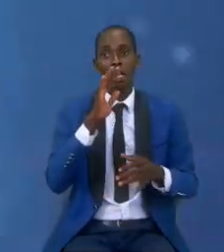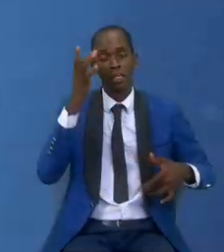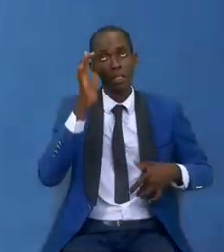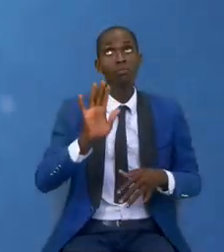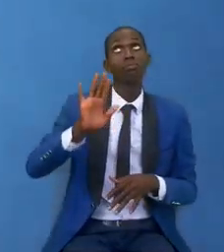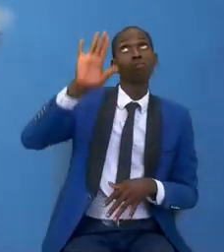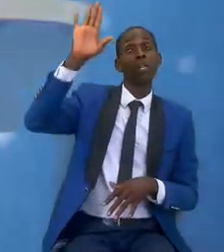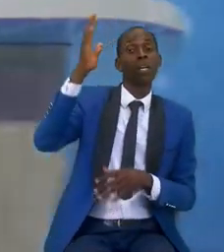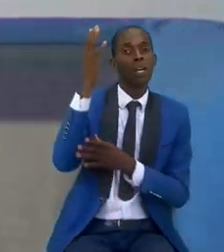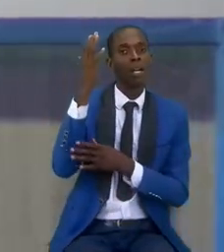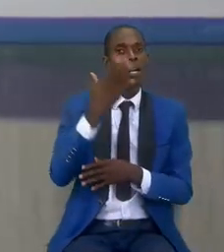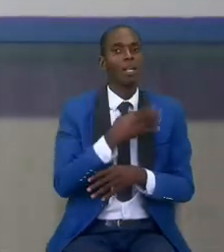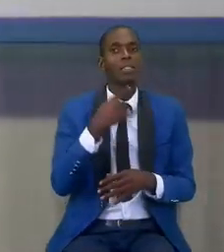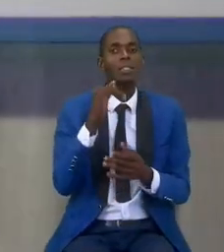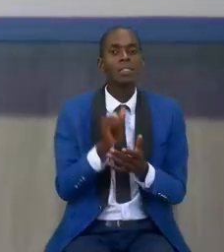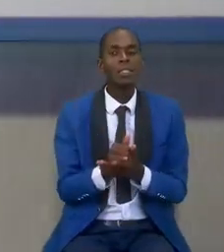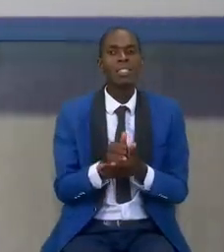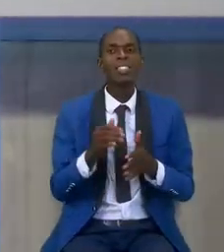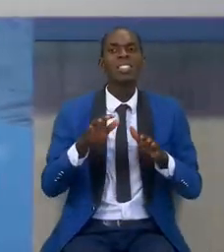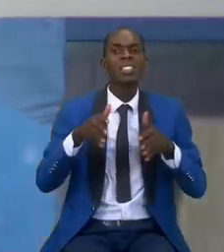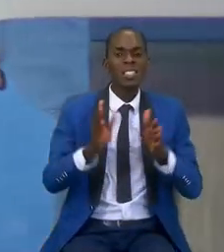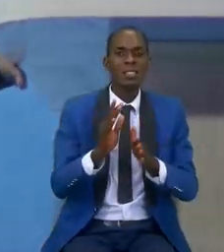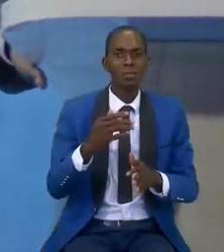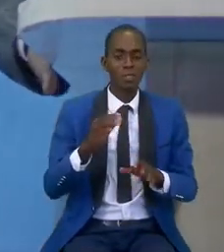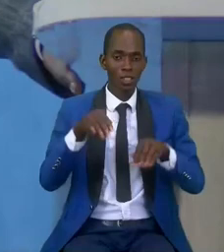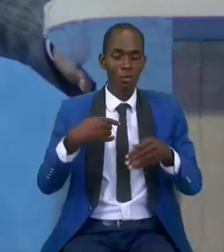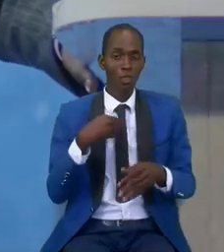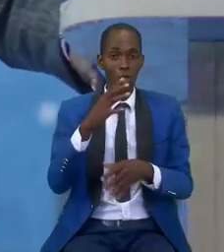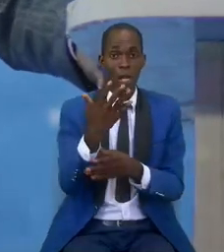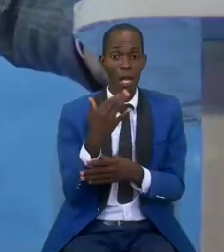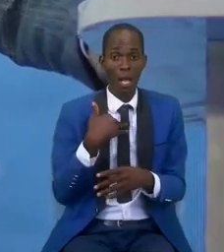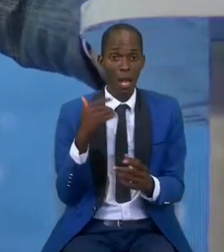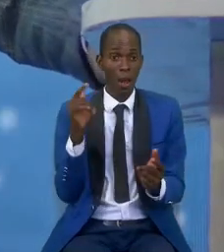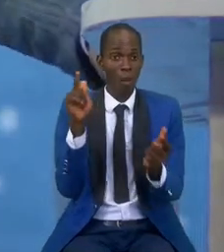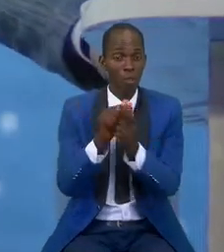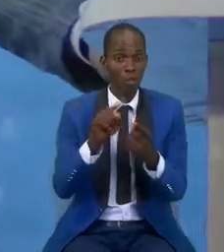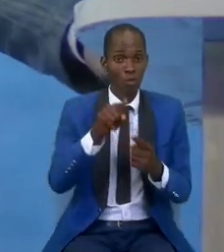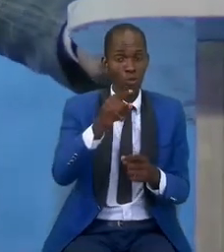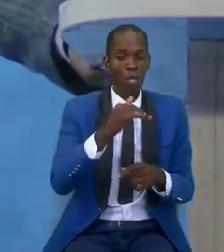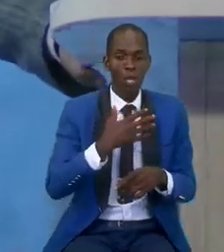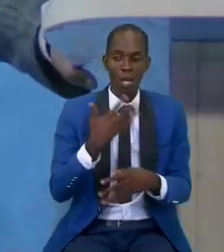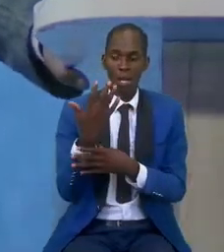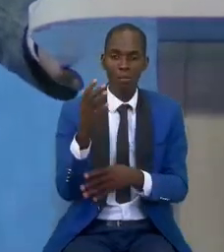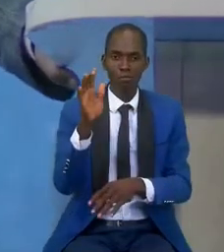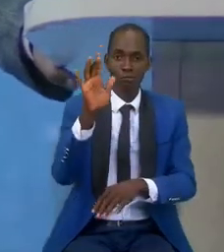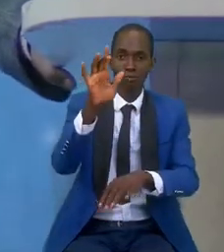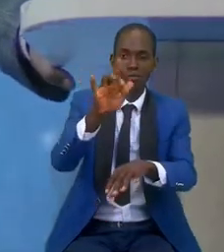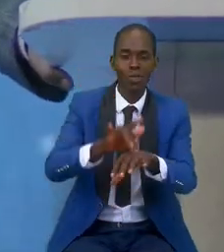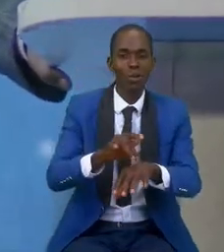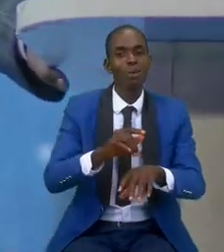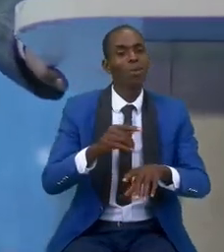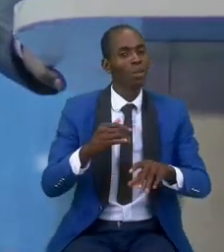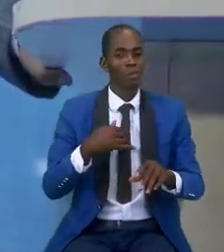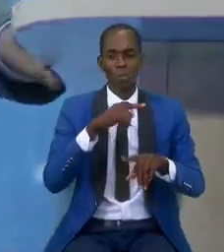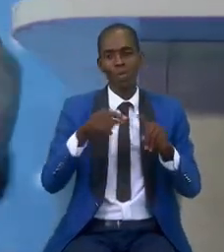to you there and lay my hands on you but you know where many here and there were many online and were many in all the